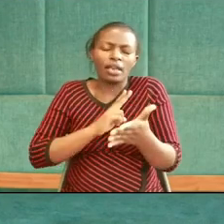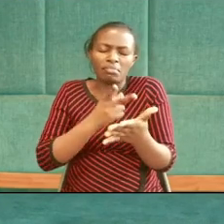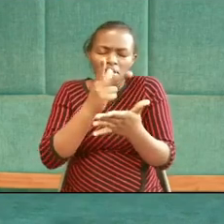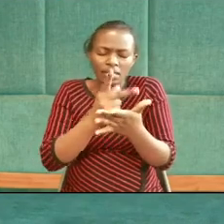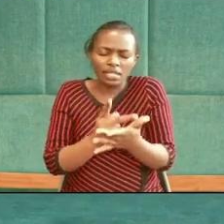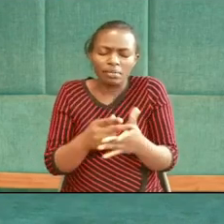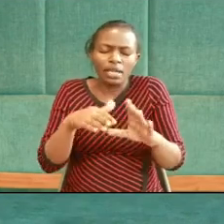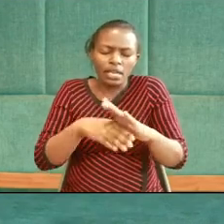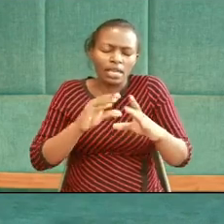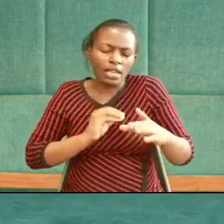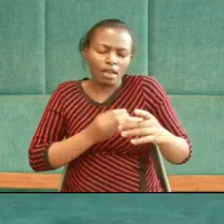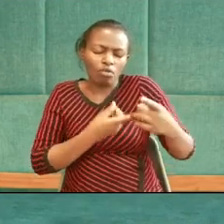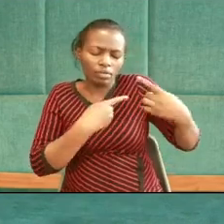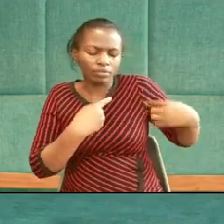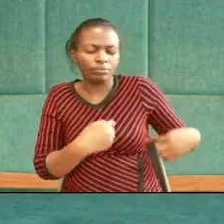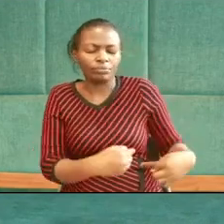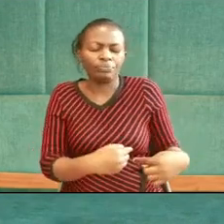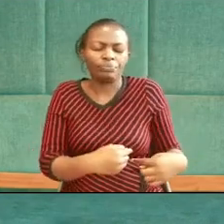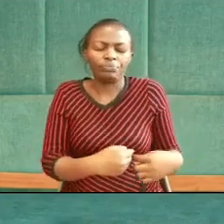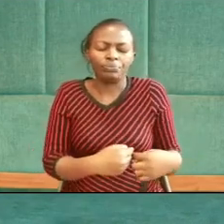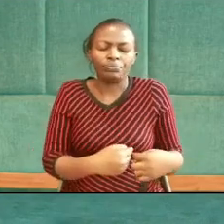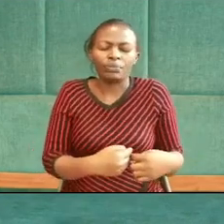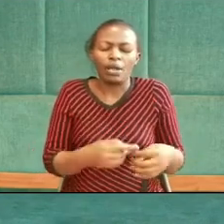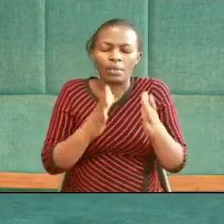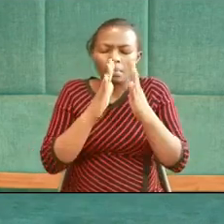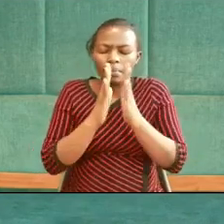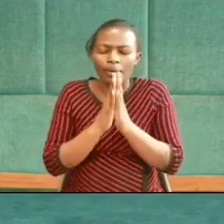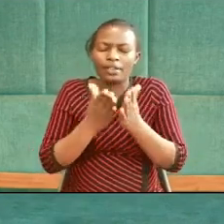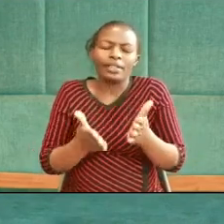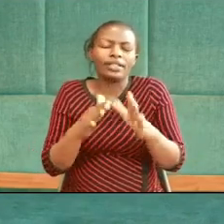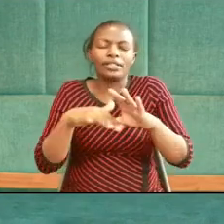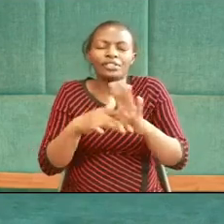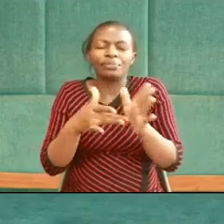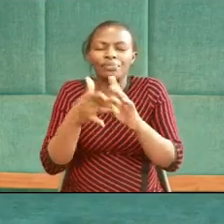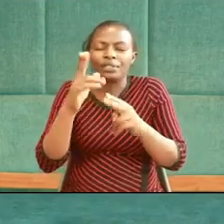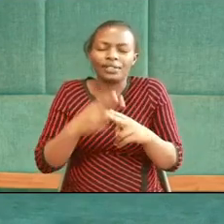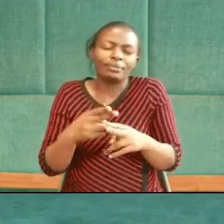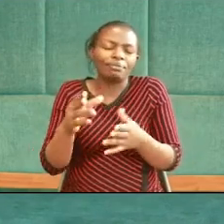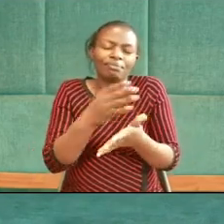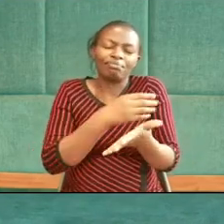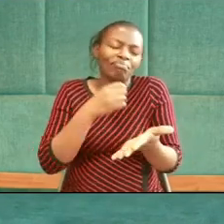in our hearts. We pray that, believing and trusting. Amen.